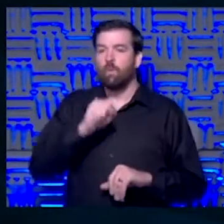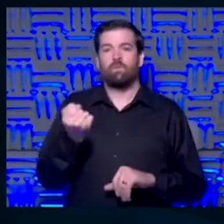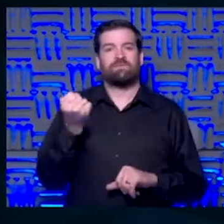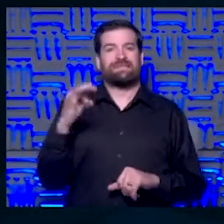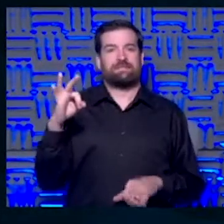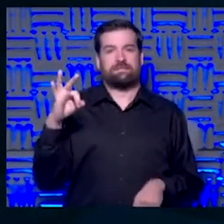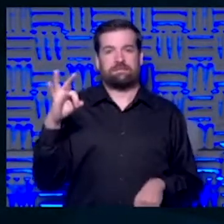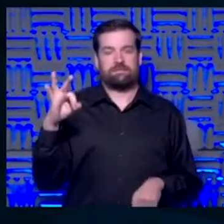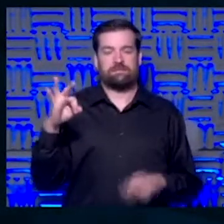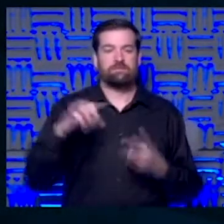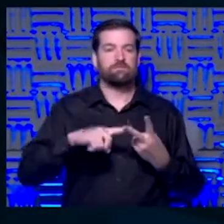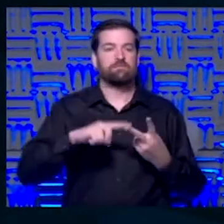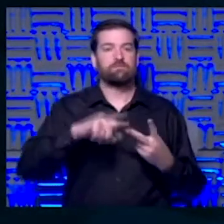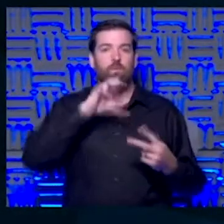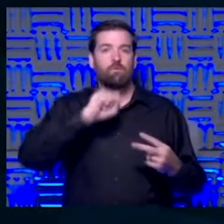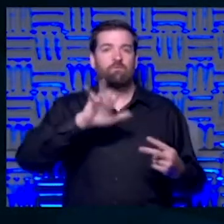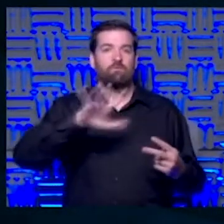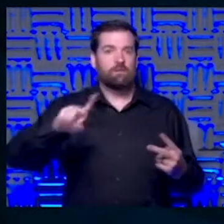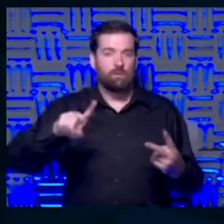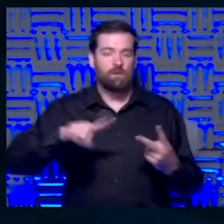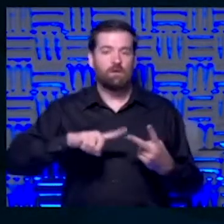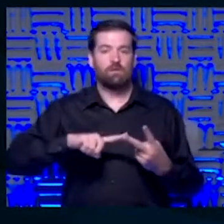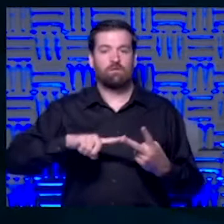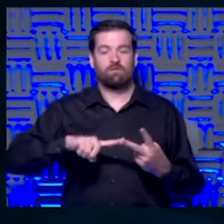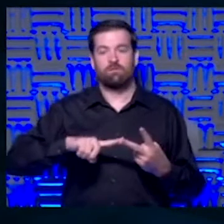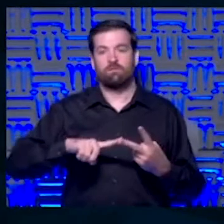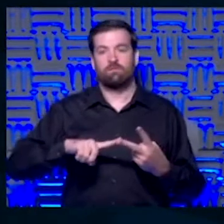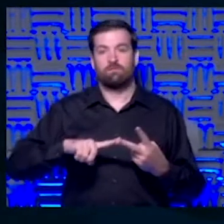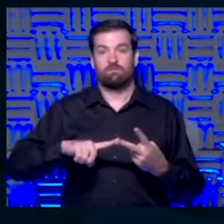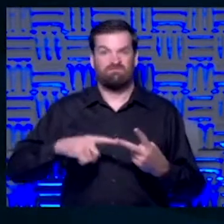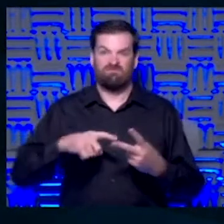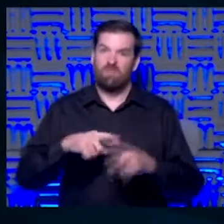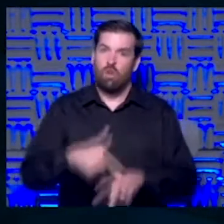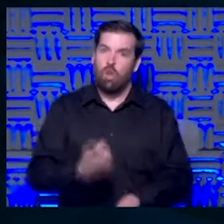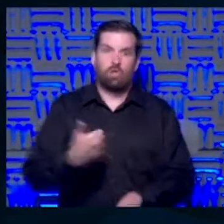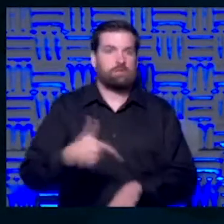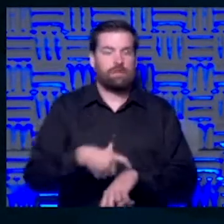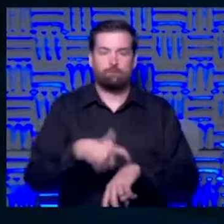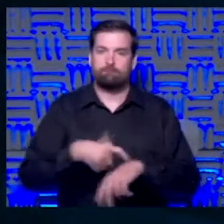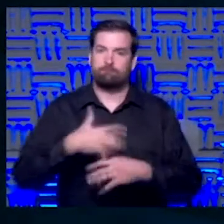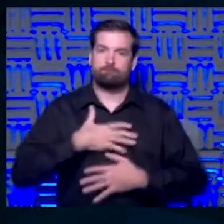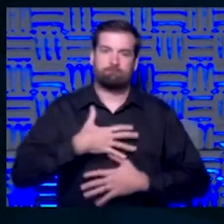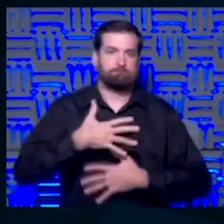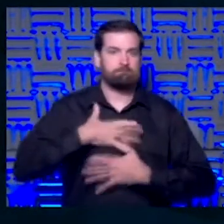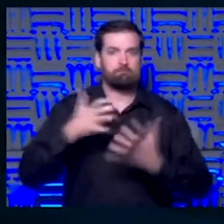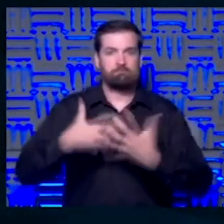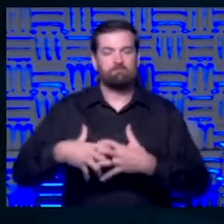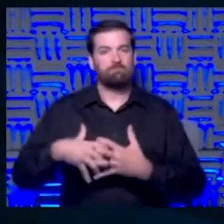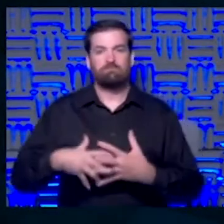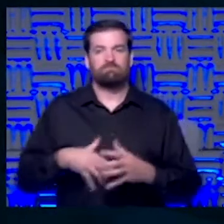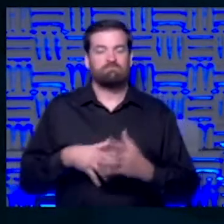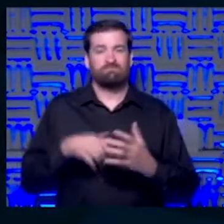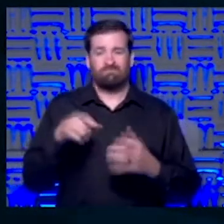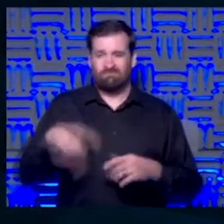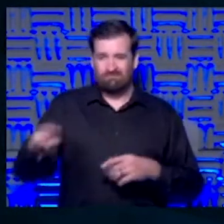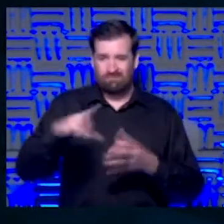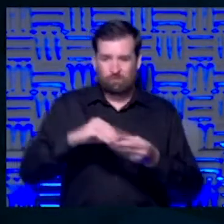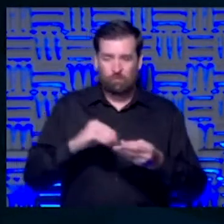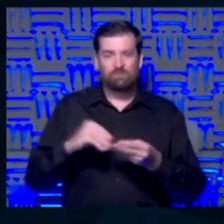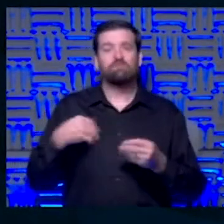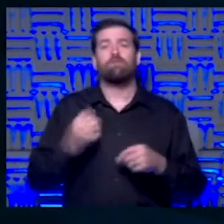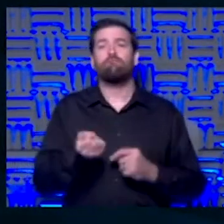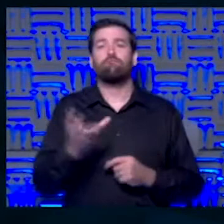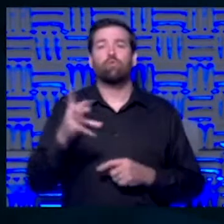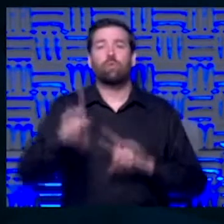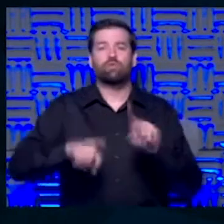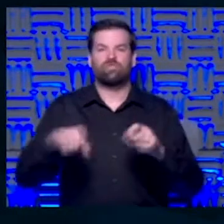a 51-year-old man on a long time on a ventilator. And these stories are so poignant. So I just tee up a couple questions and I get